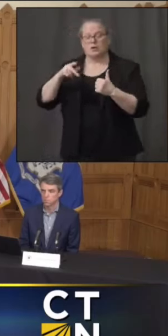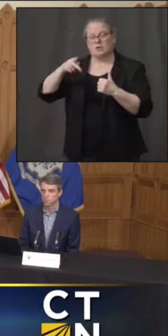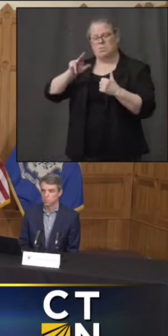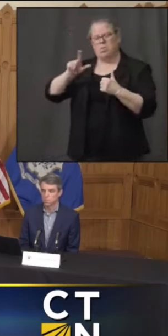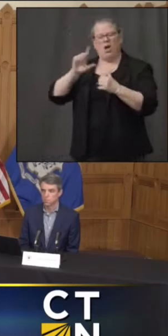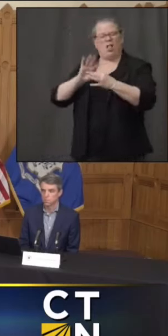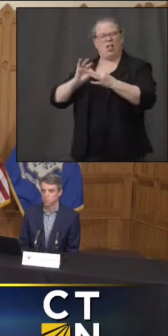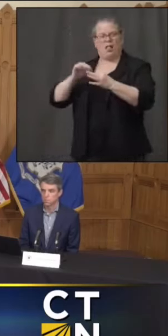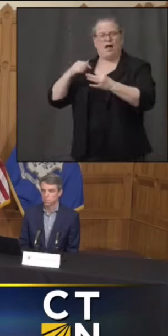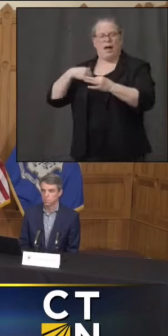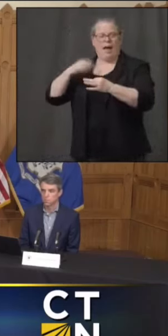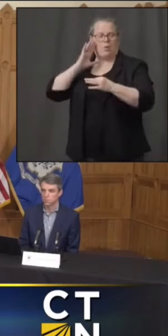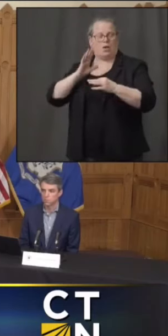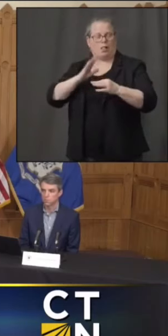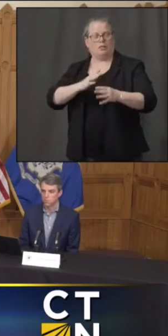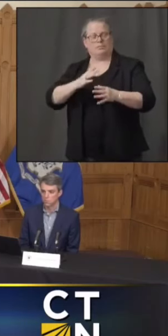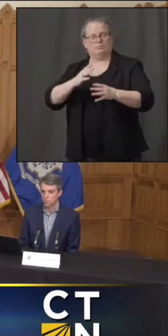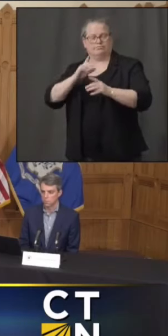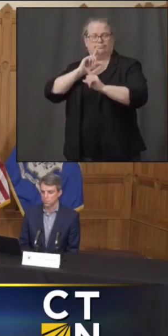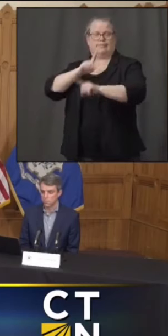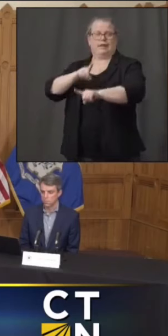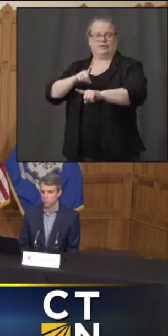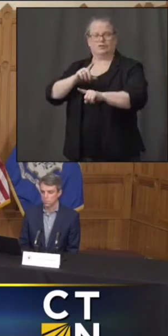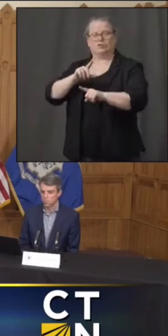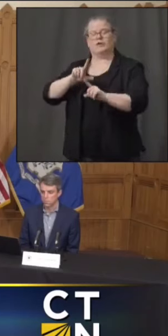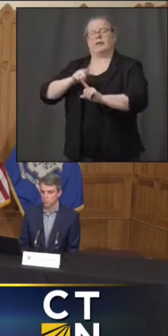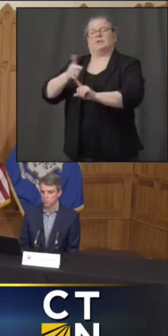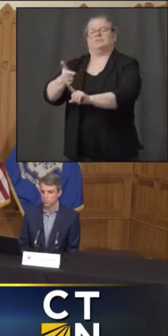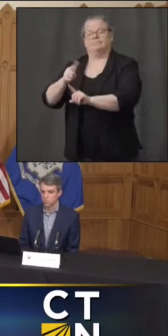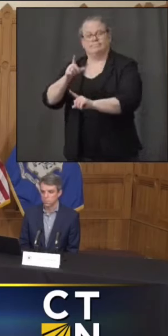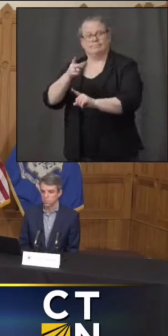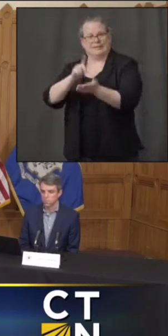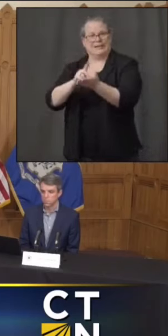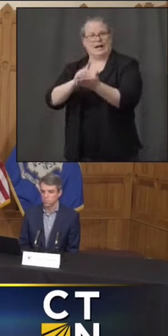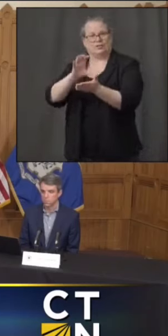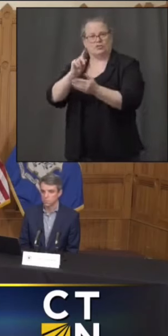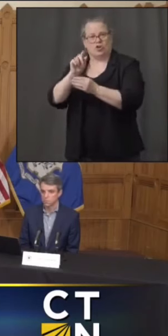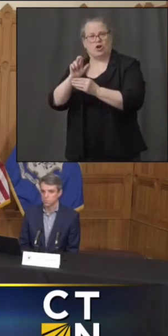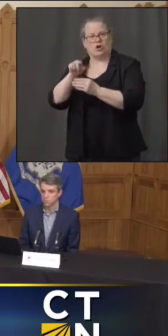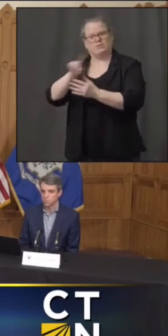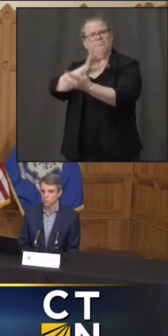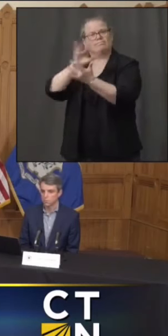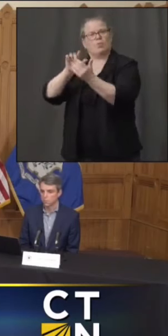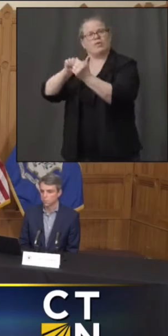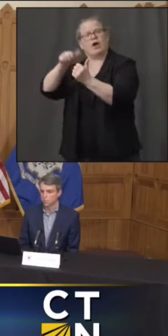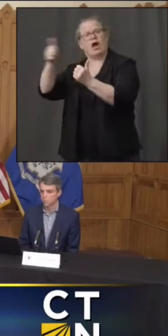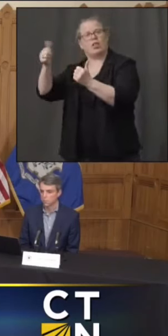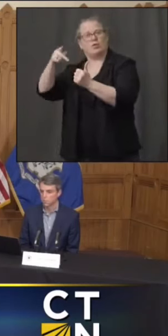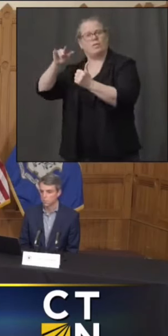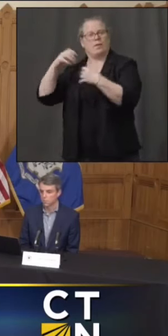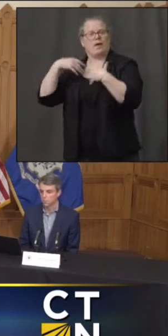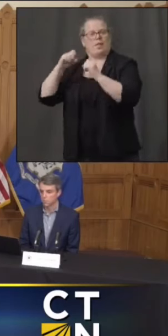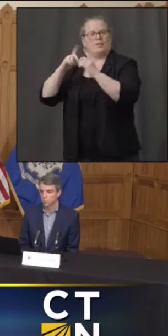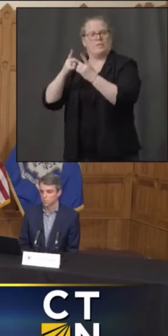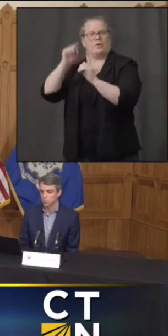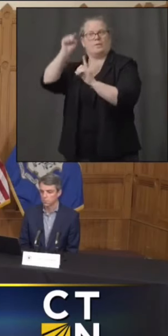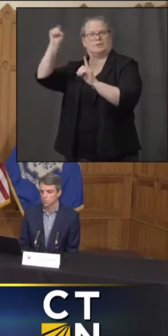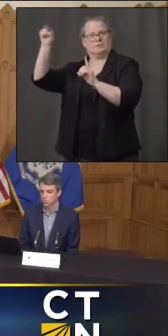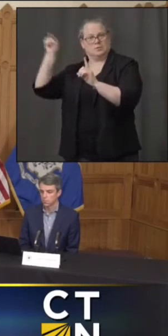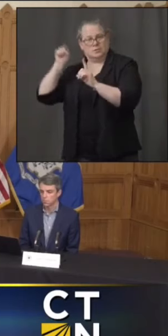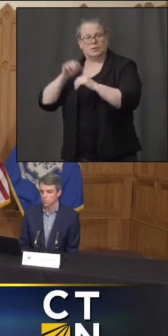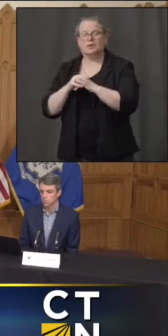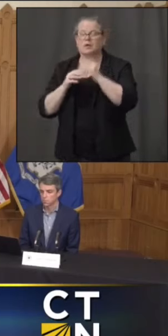work he does with the other public health departments. So the collaboration that the governor spoke about with the Bloomberg